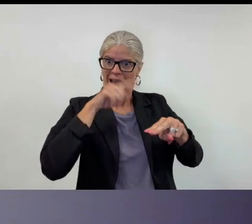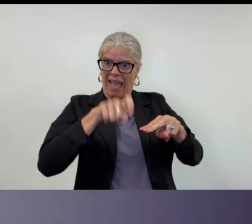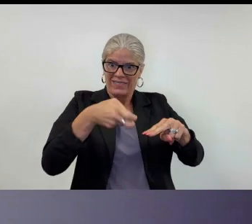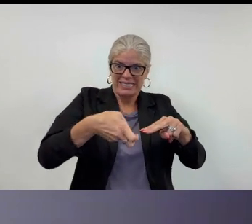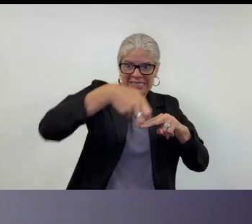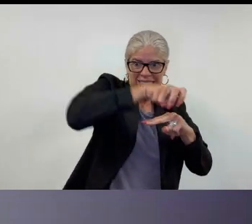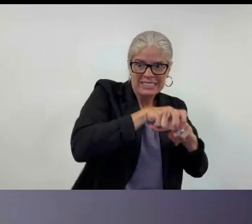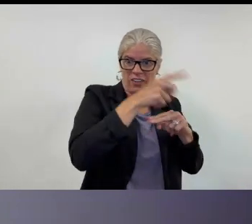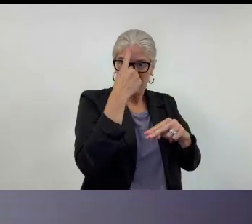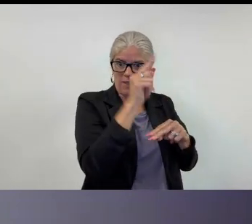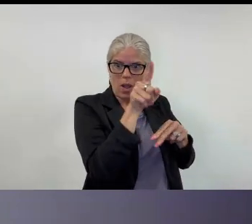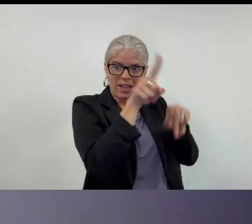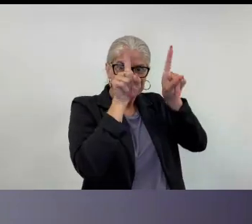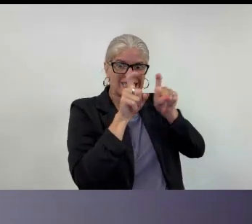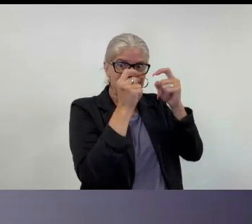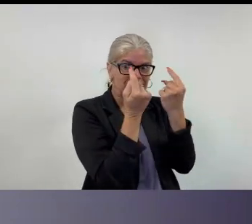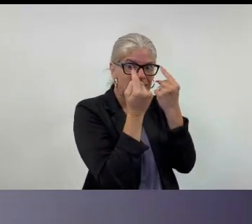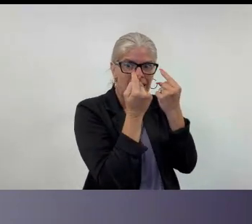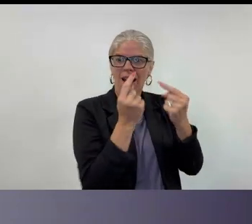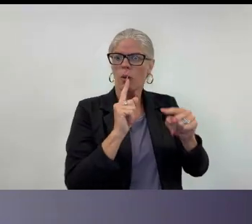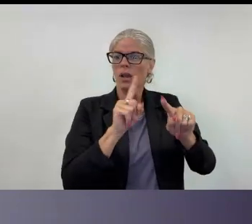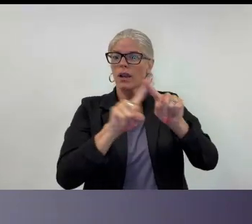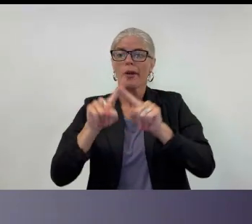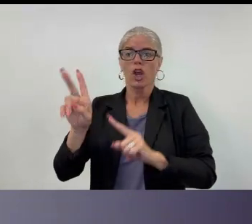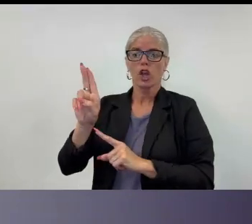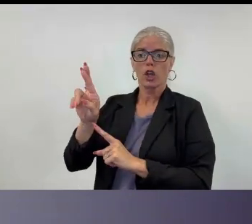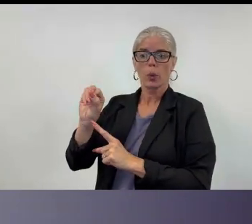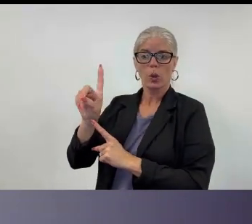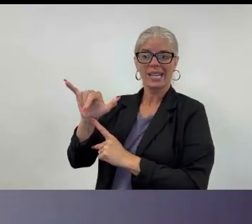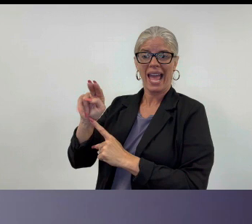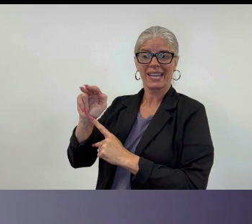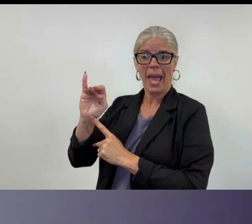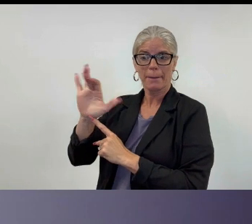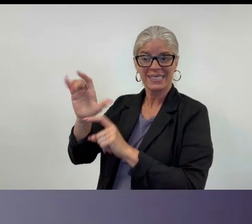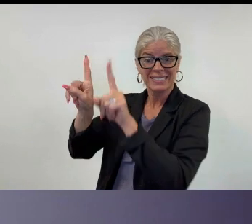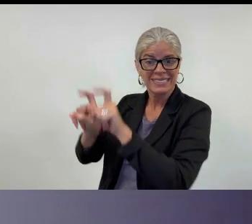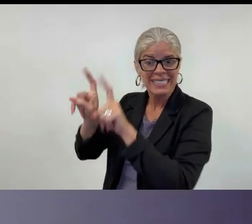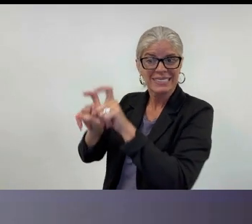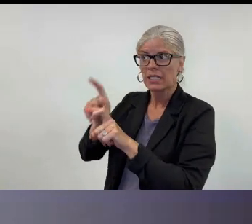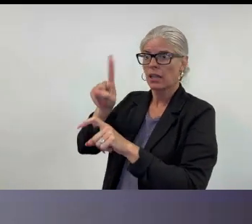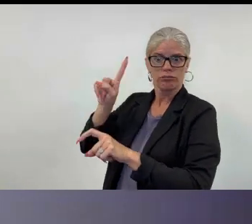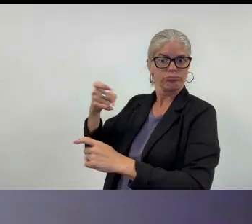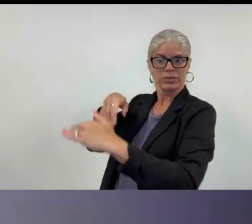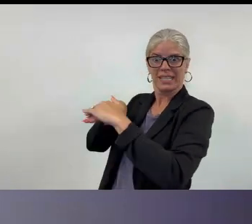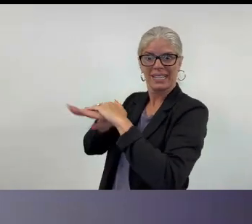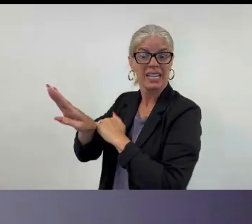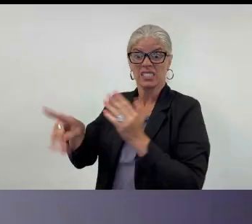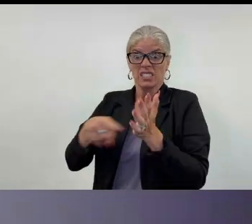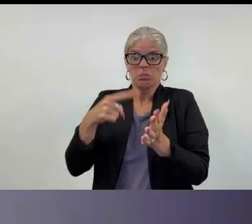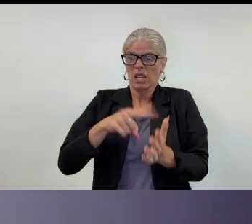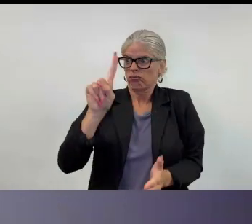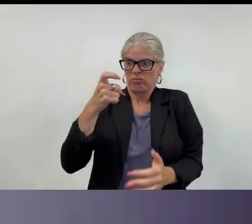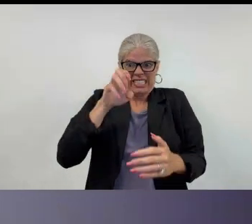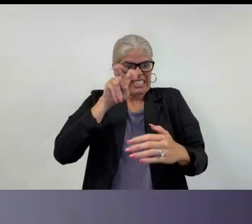examination. So, and this happens a lot at the eye doctor, at the dentist, all kinds of